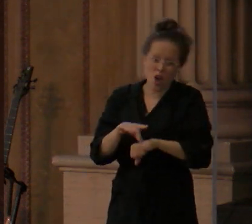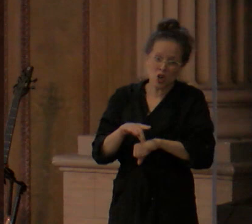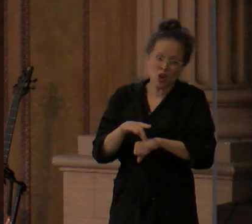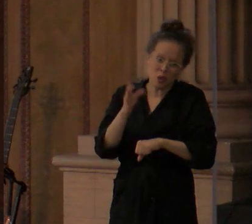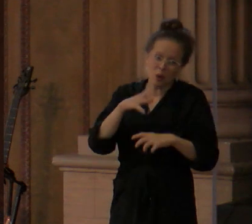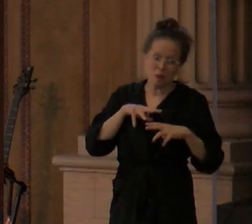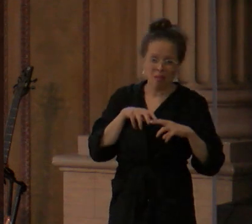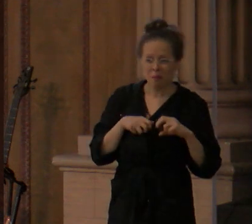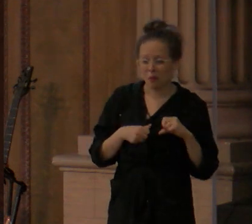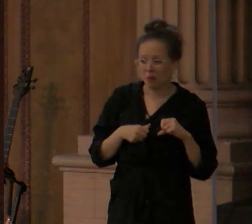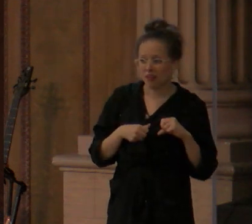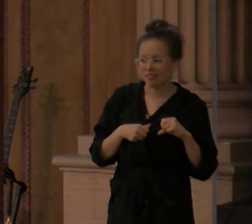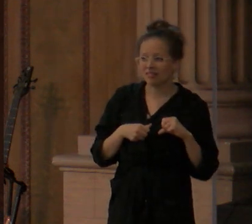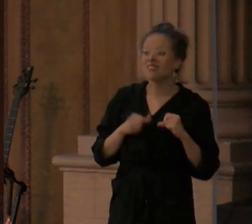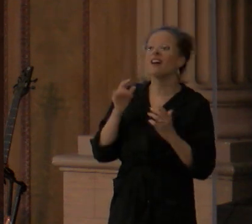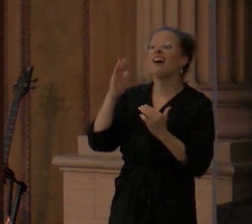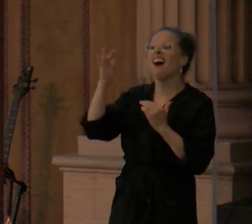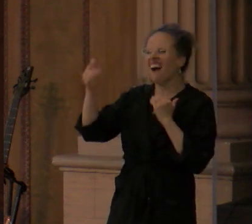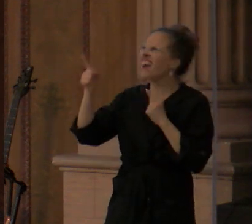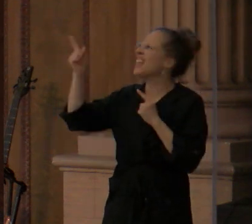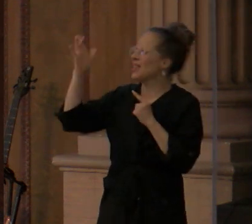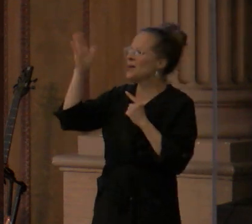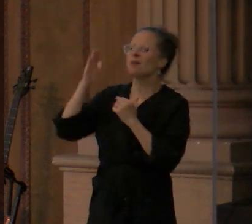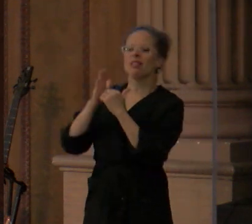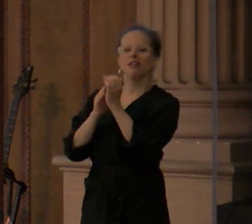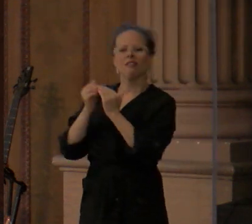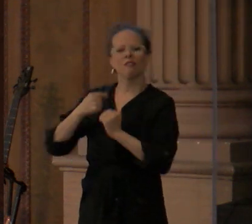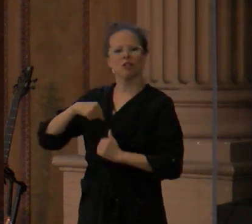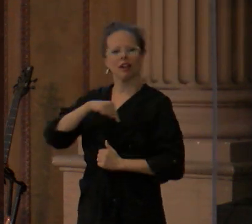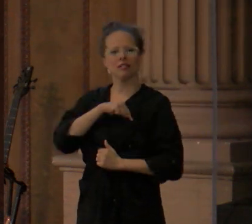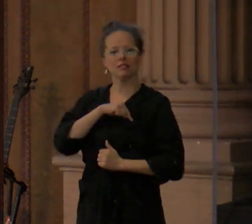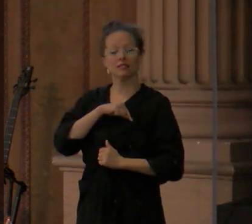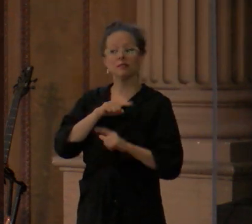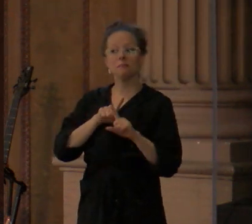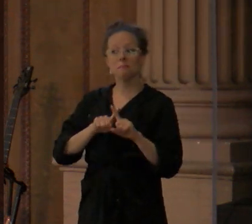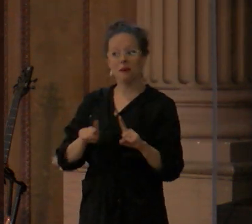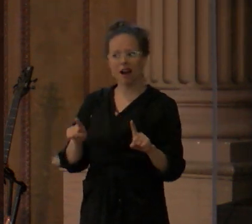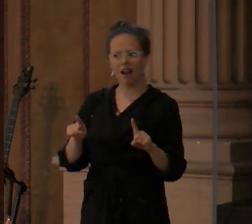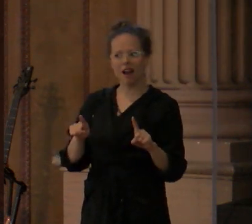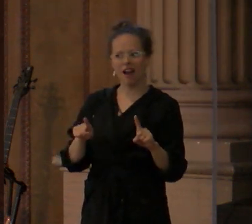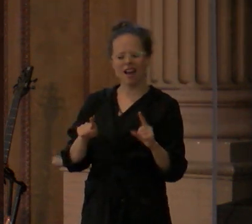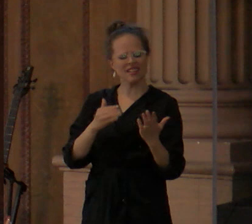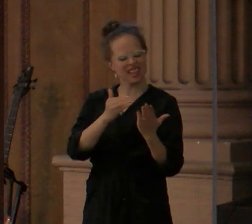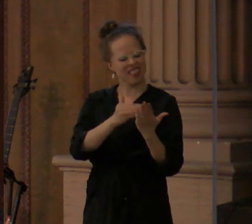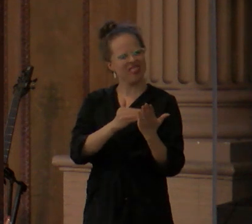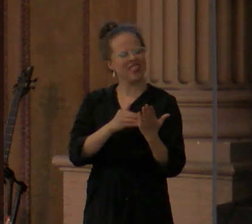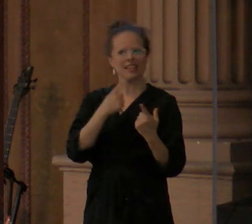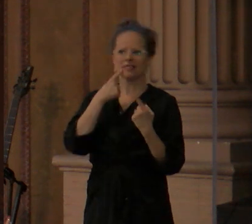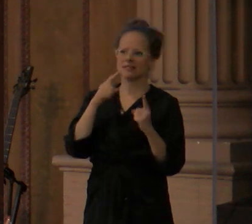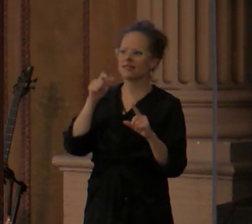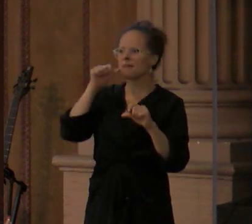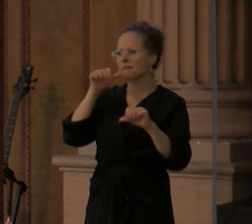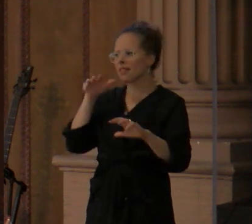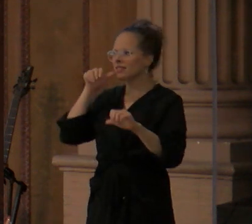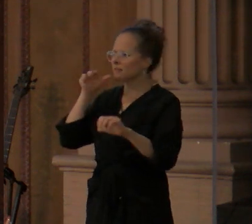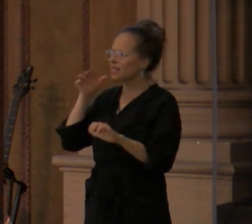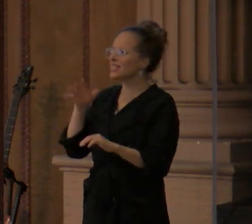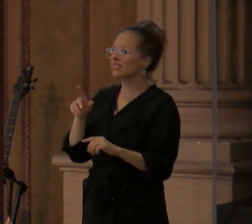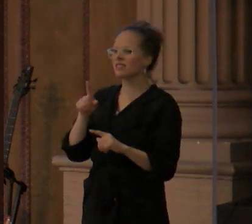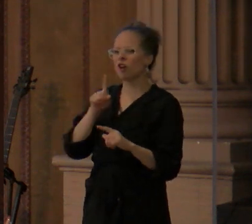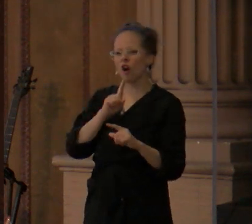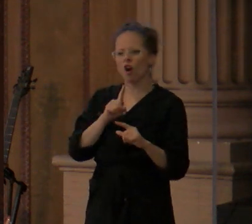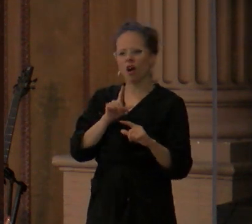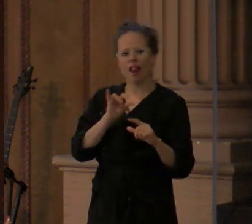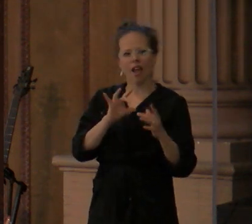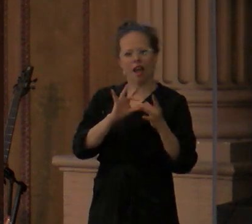day we will be comforted when the Lord returns. But these beatitudes, these pronouncements of blessings actually build on each other.